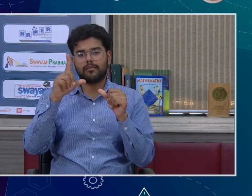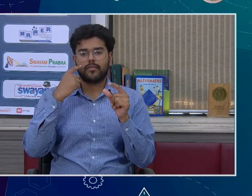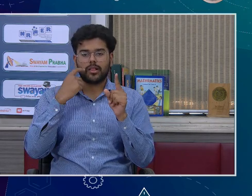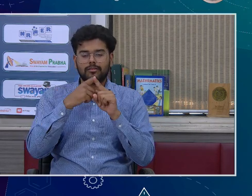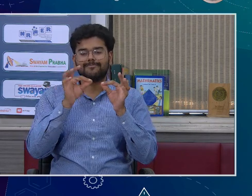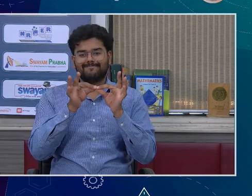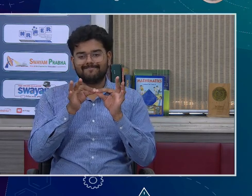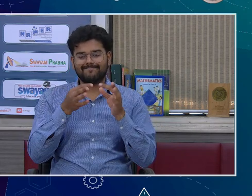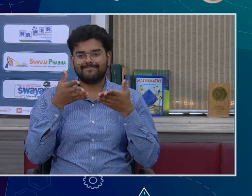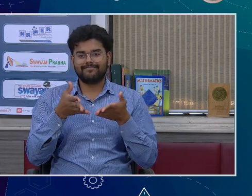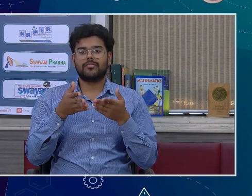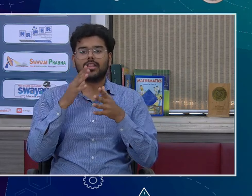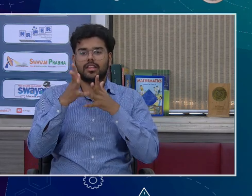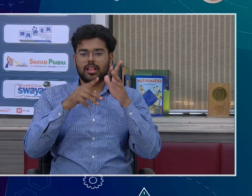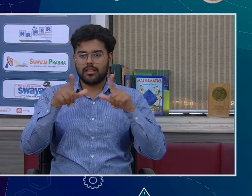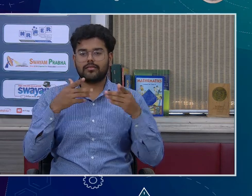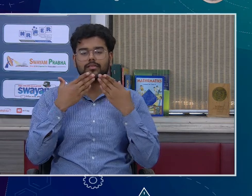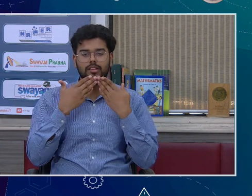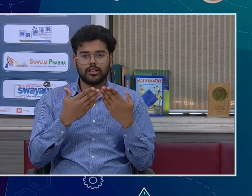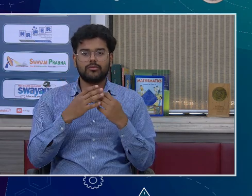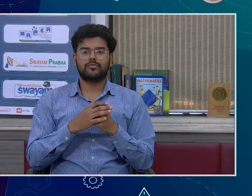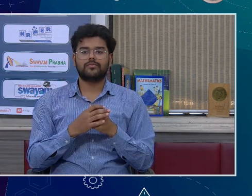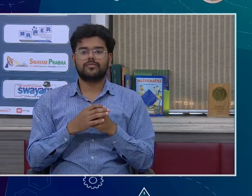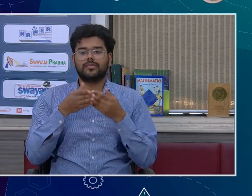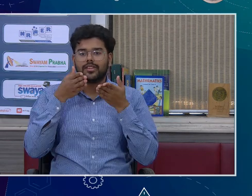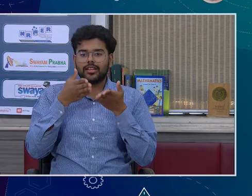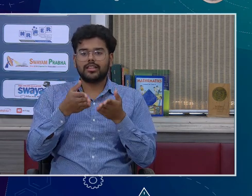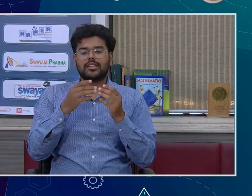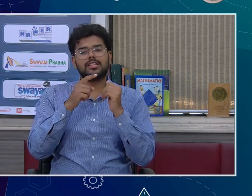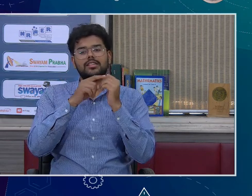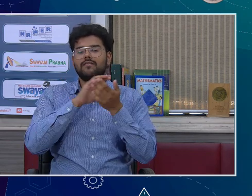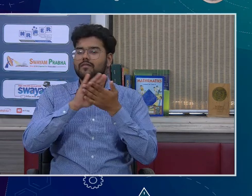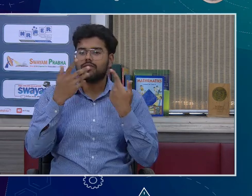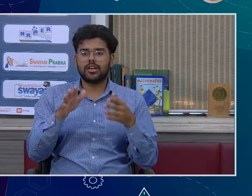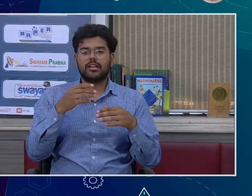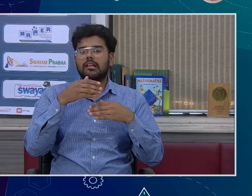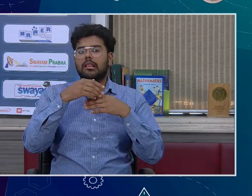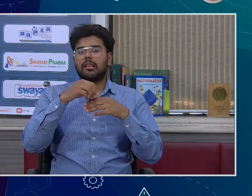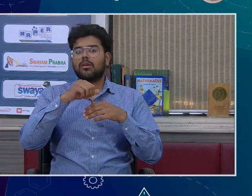entire session in the sign language. Thank you, Mr. Dev. This session comes to an end now. Don't go